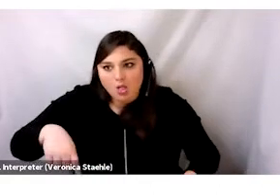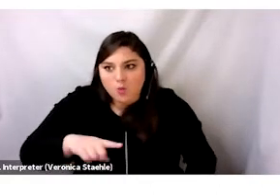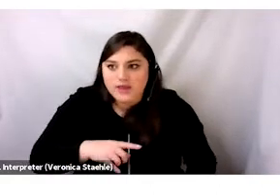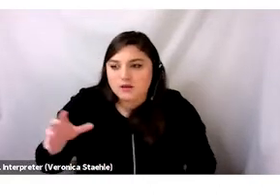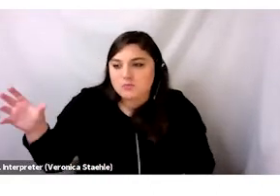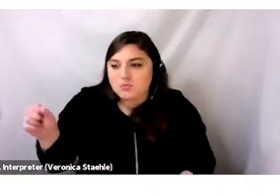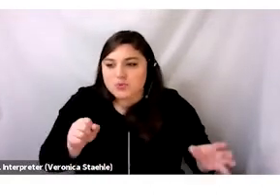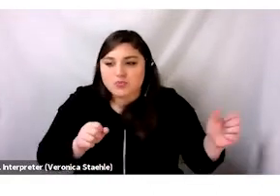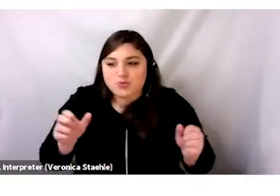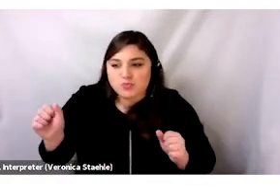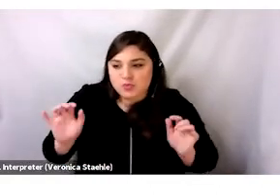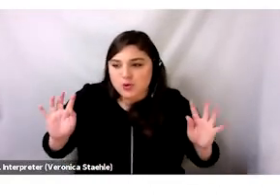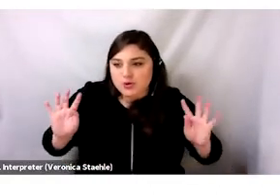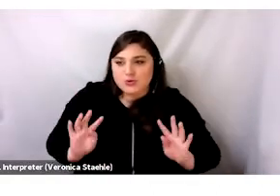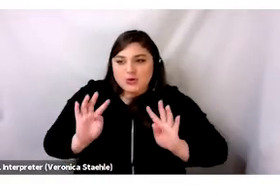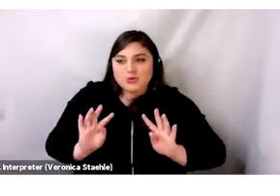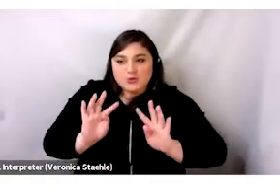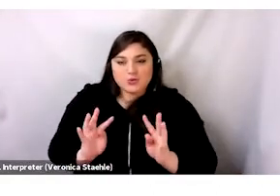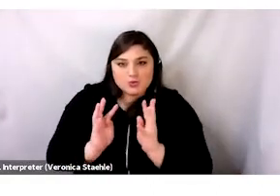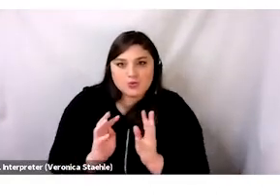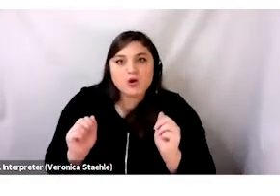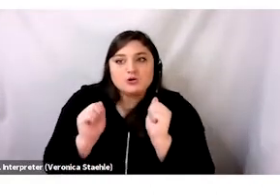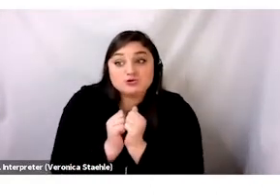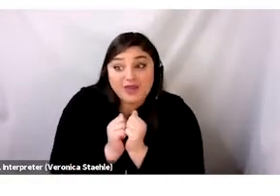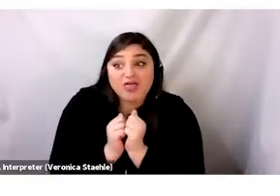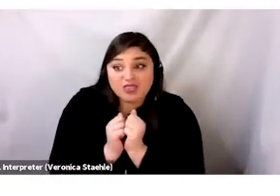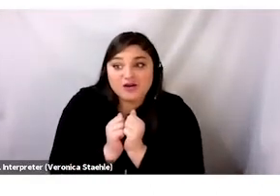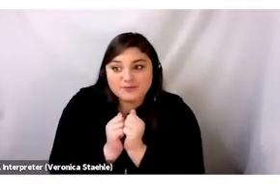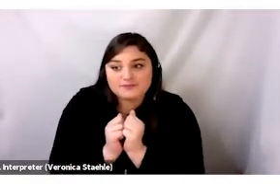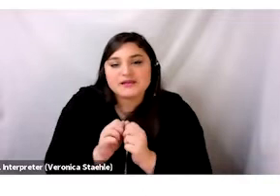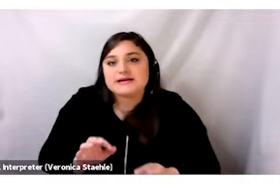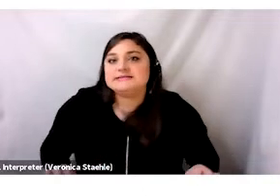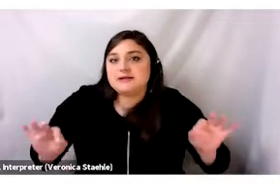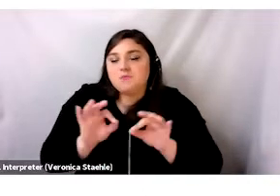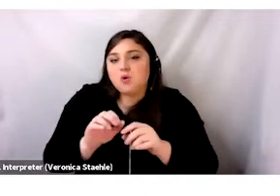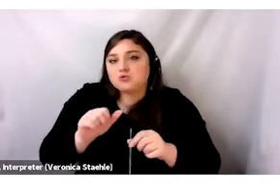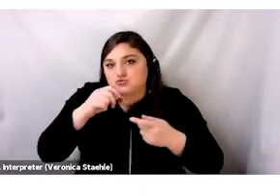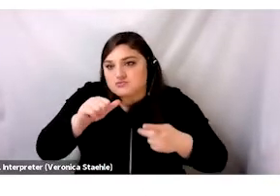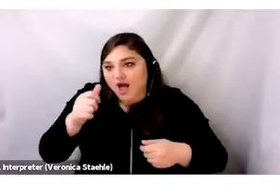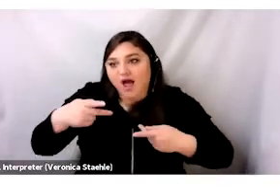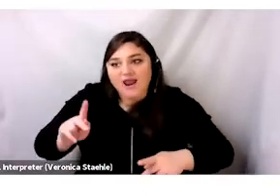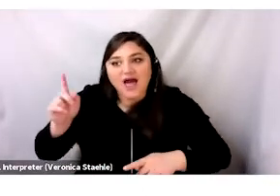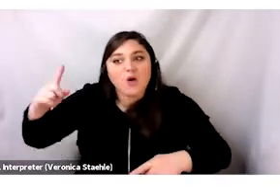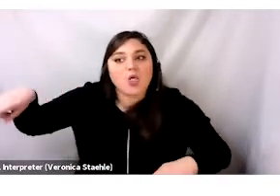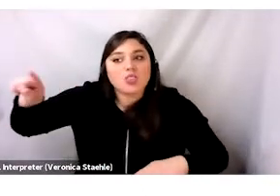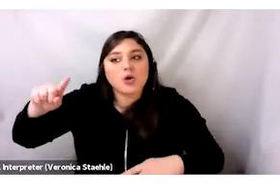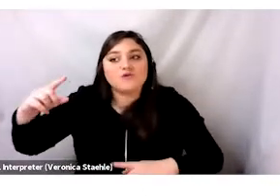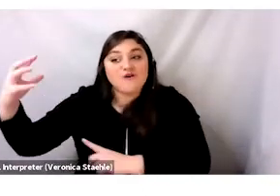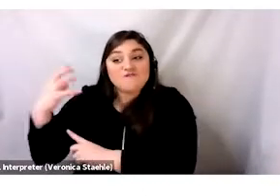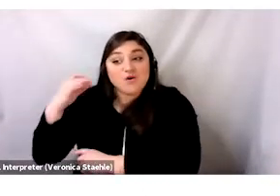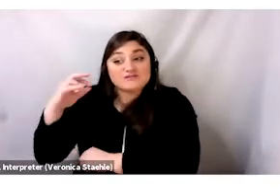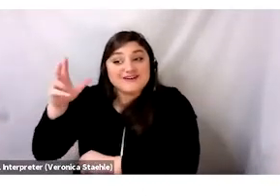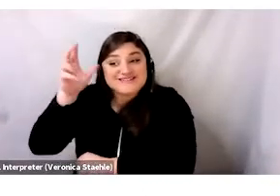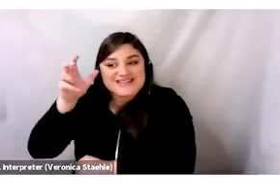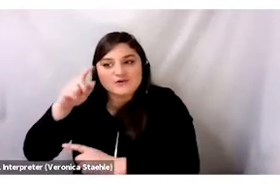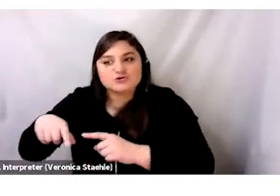overcome those forces of evil, do not let them steal your joy, your health, and your well being,